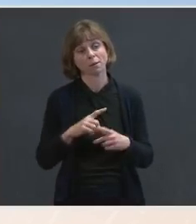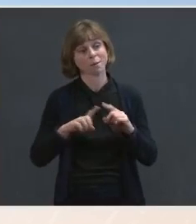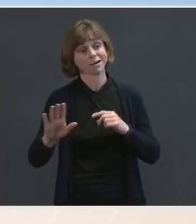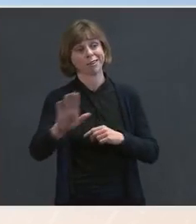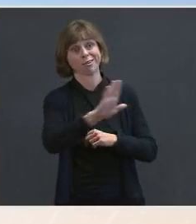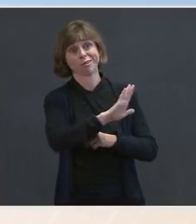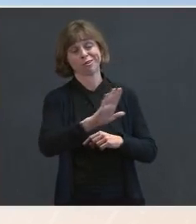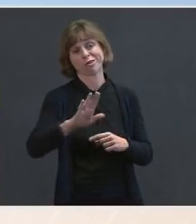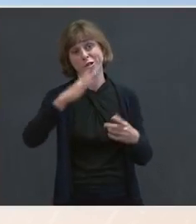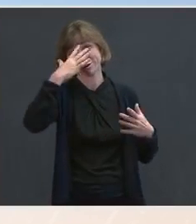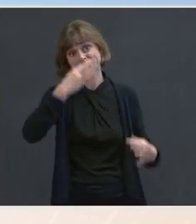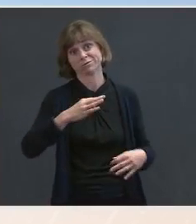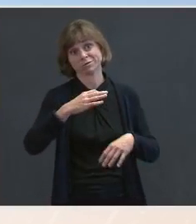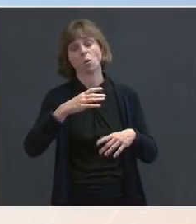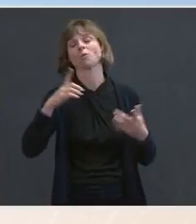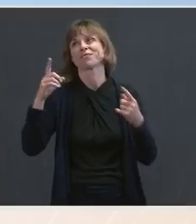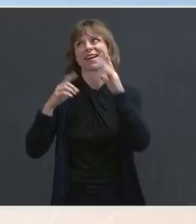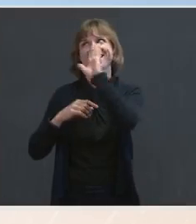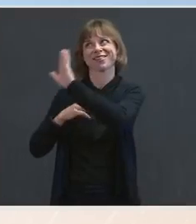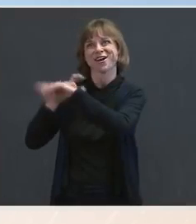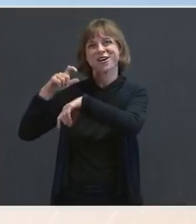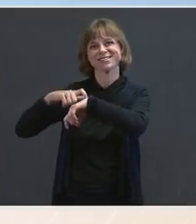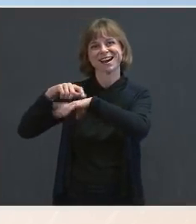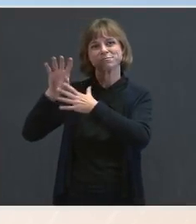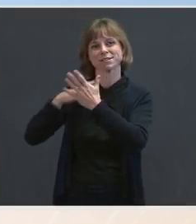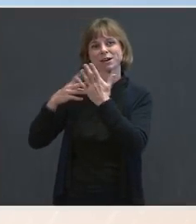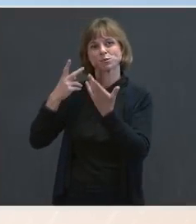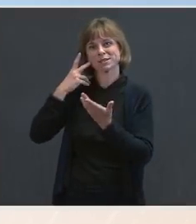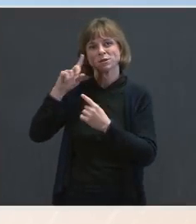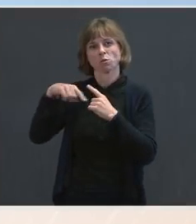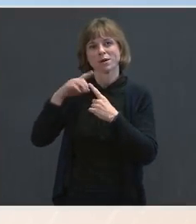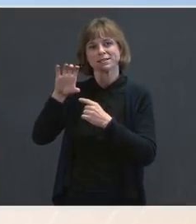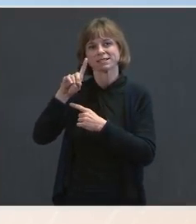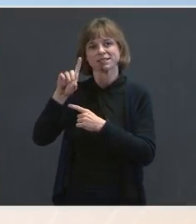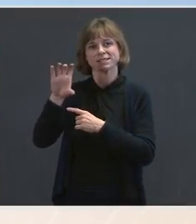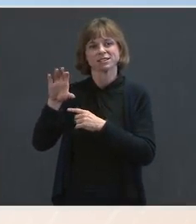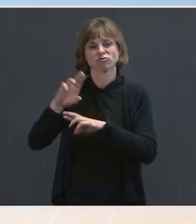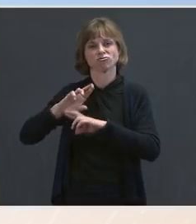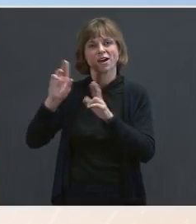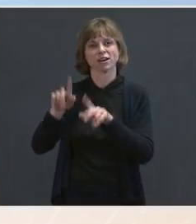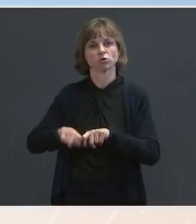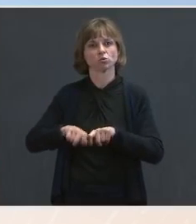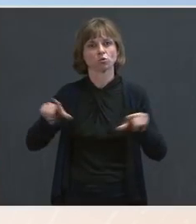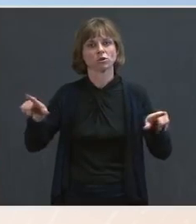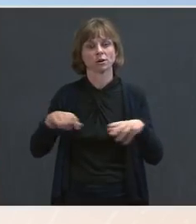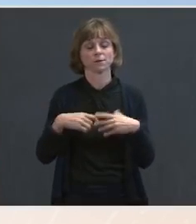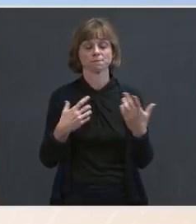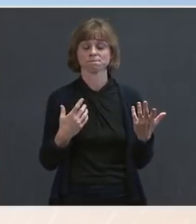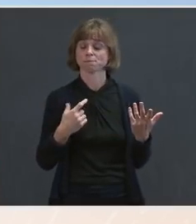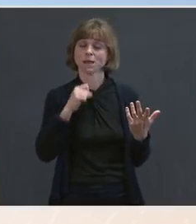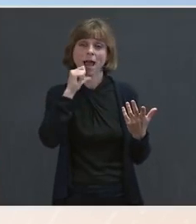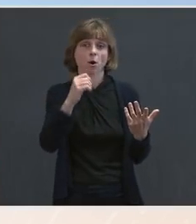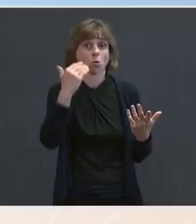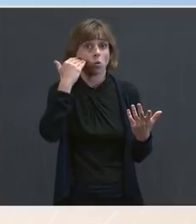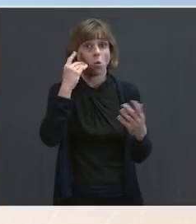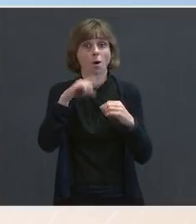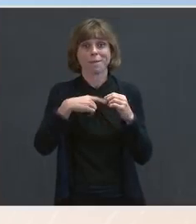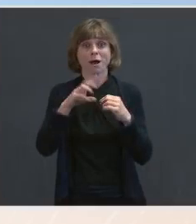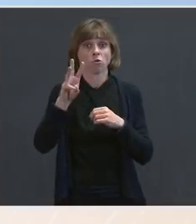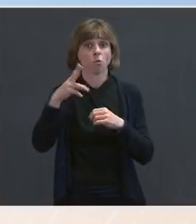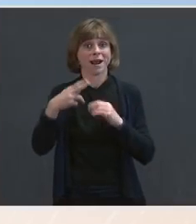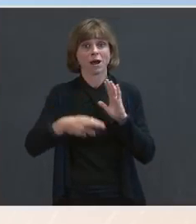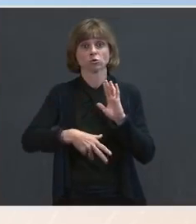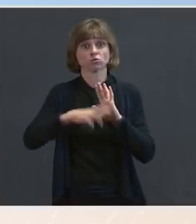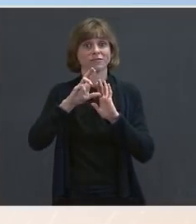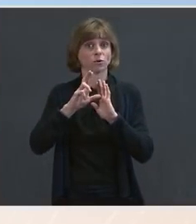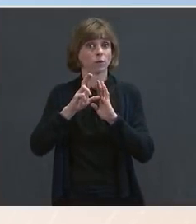and we'll wait to see when they're ready to put out that guidelines. So the White House has not seen them yet? I'm not aware of the White House reviewing the guidelines,